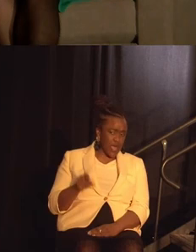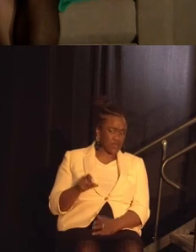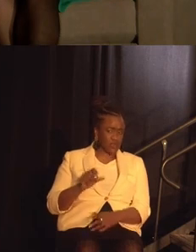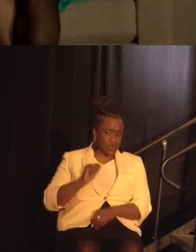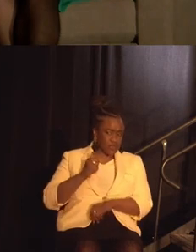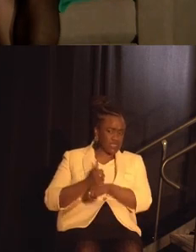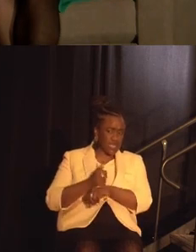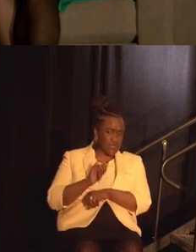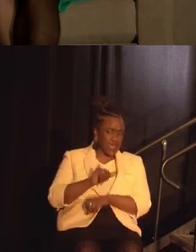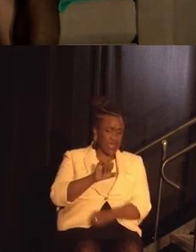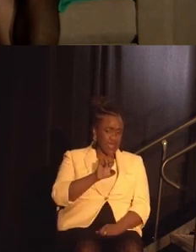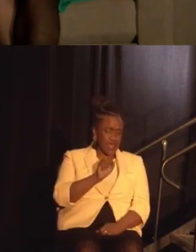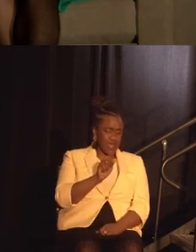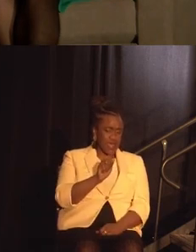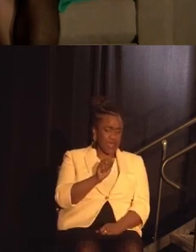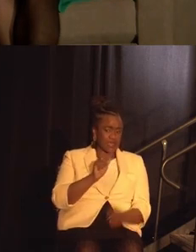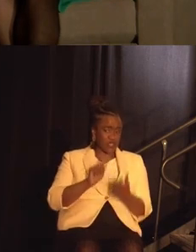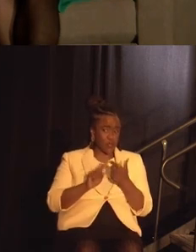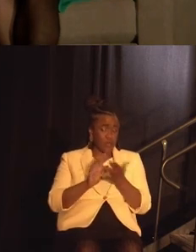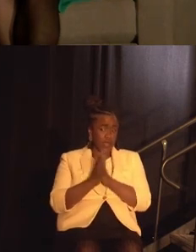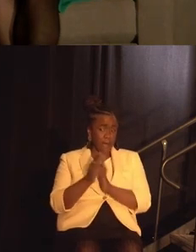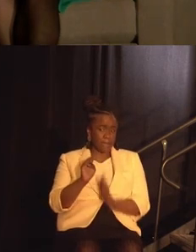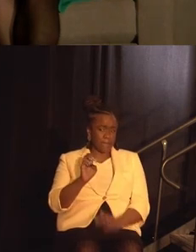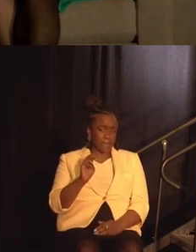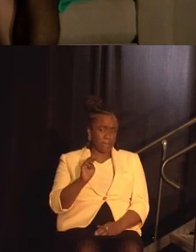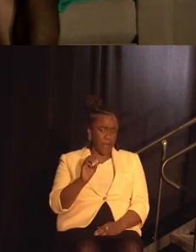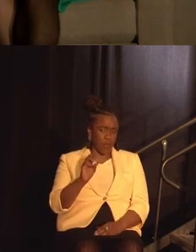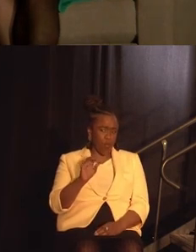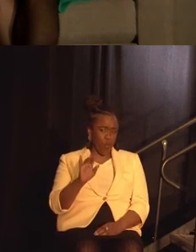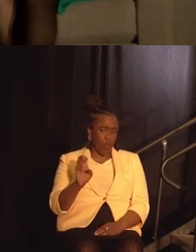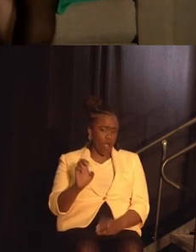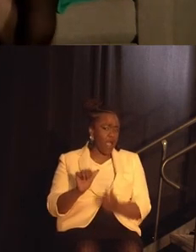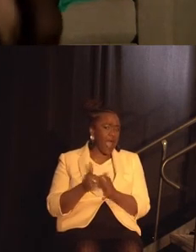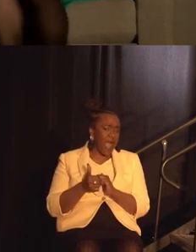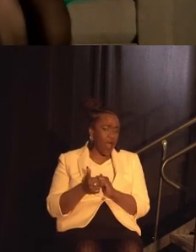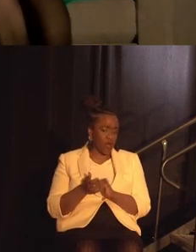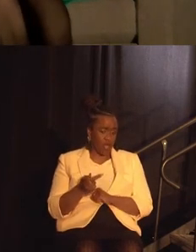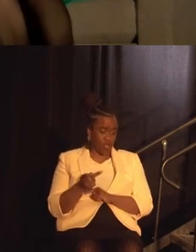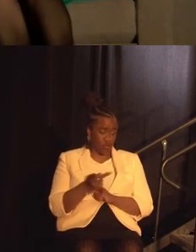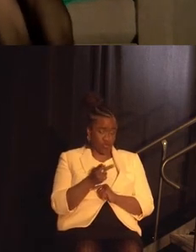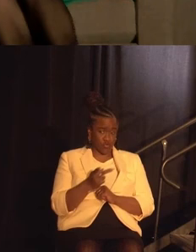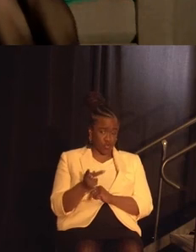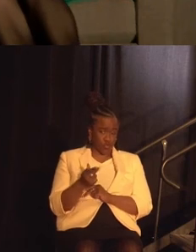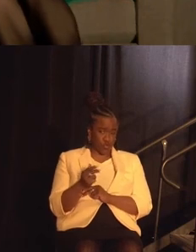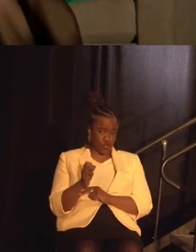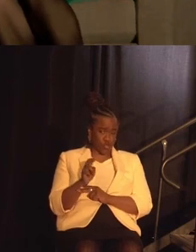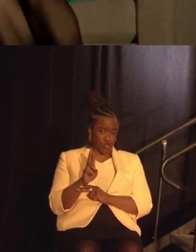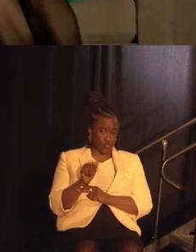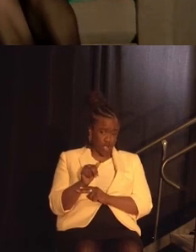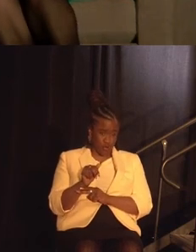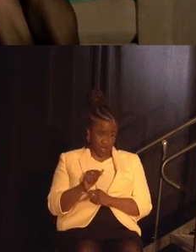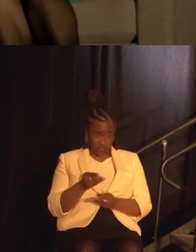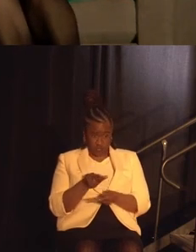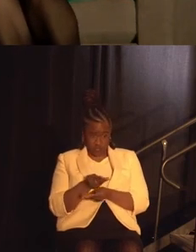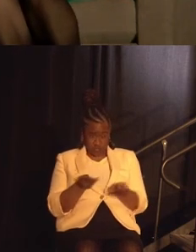those essays into the memoir, and how did you think about the interplay between those two genres? Oh, that's such a hard